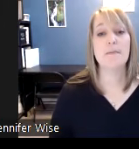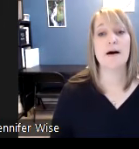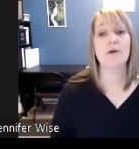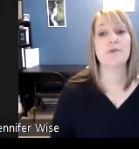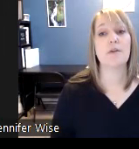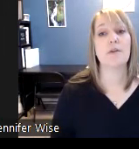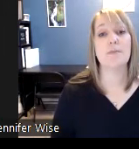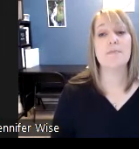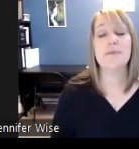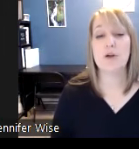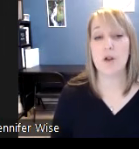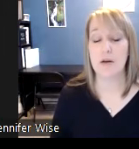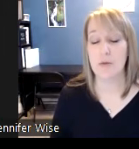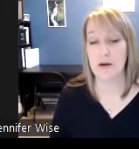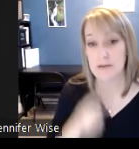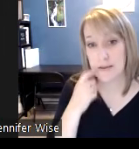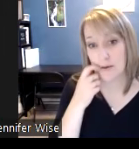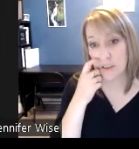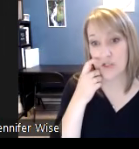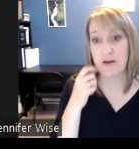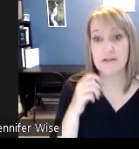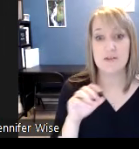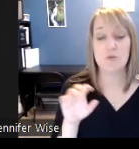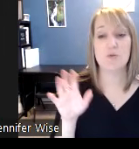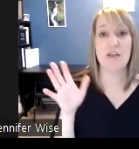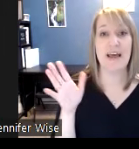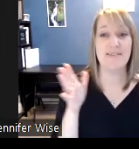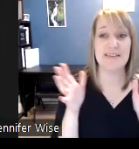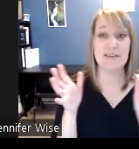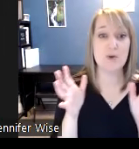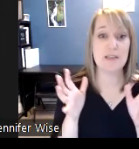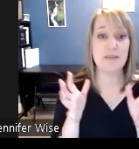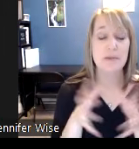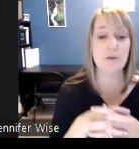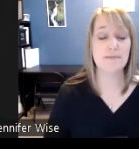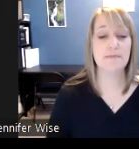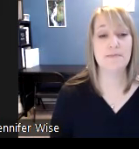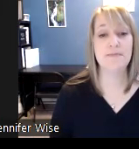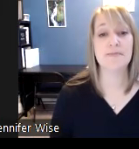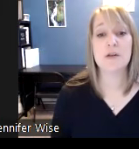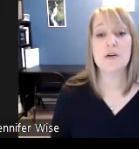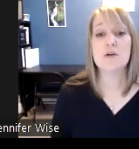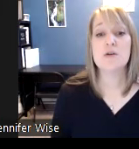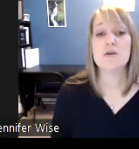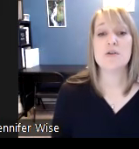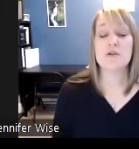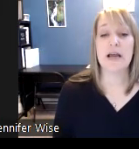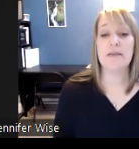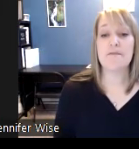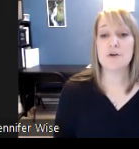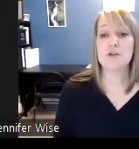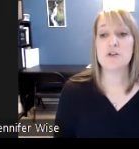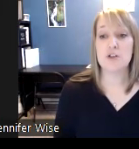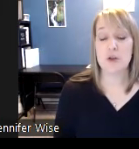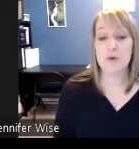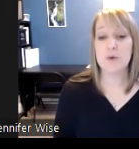what about the middle ones, the early 2000s that have the zeros in the middle? So sign